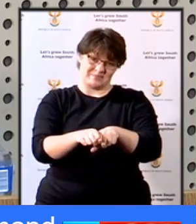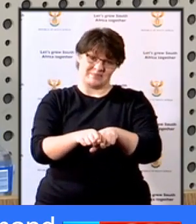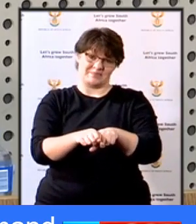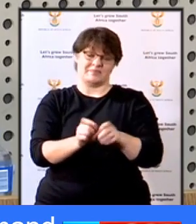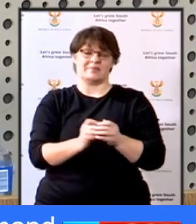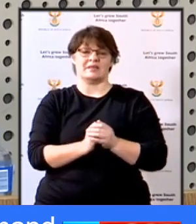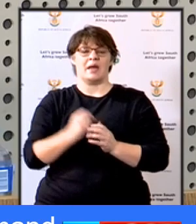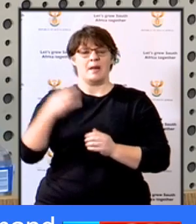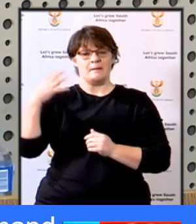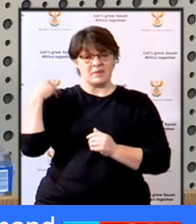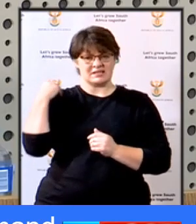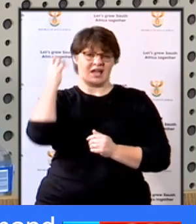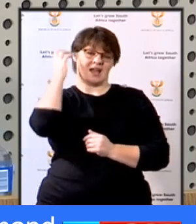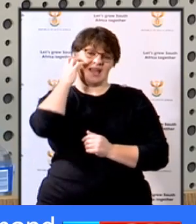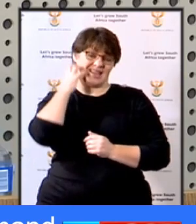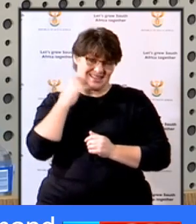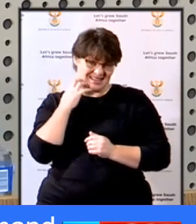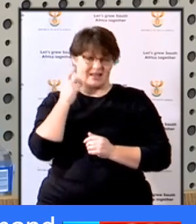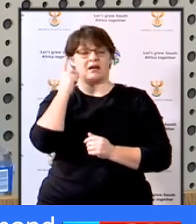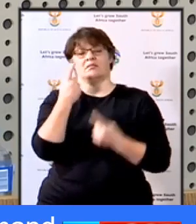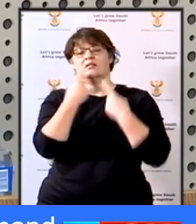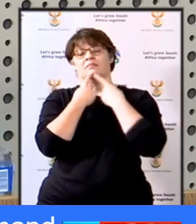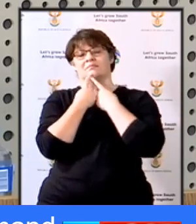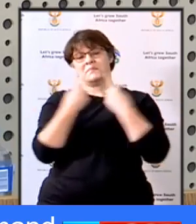education will be,